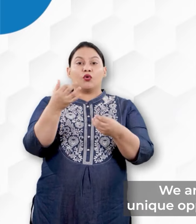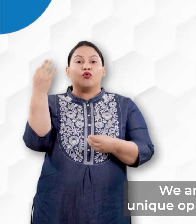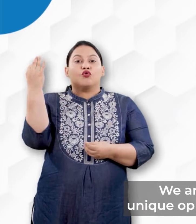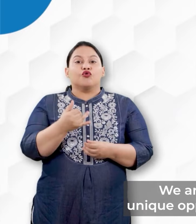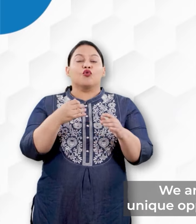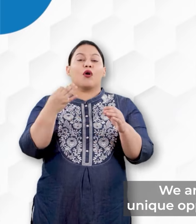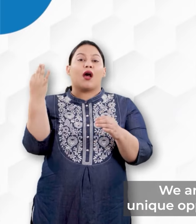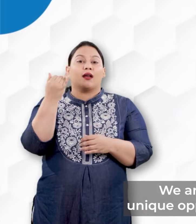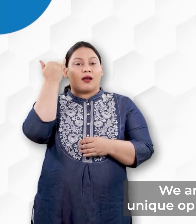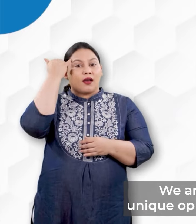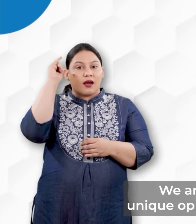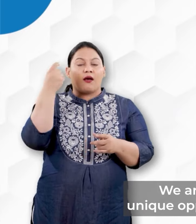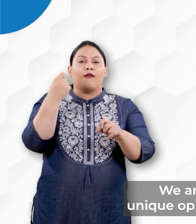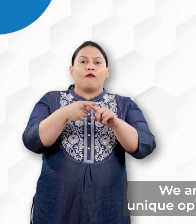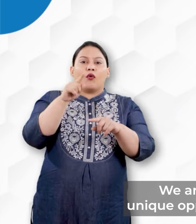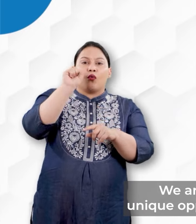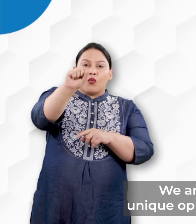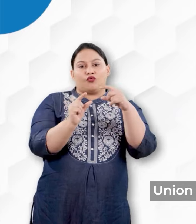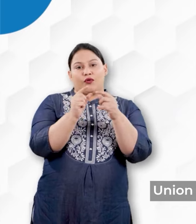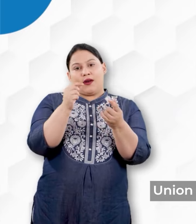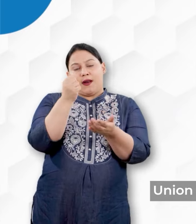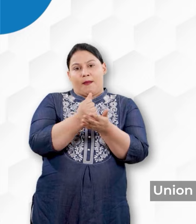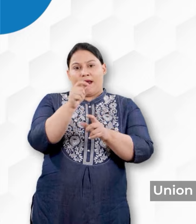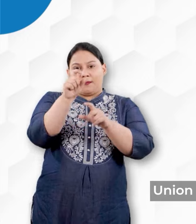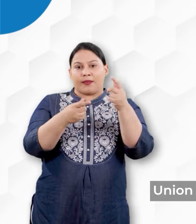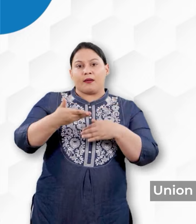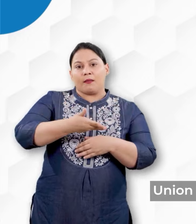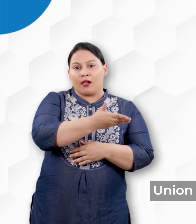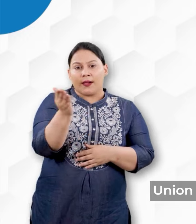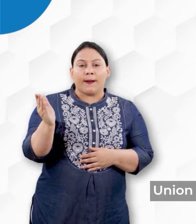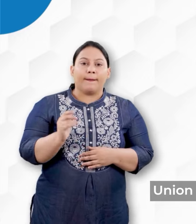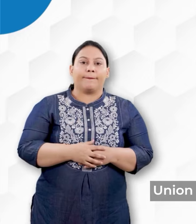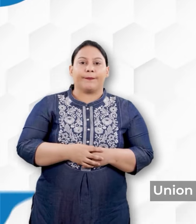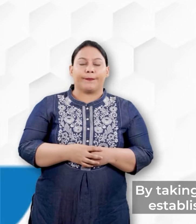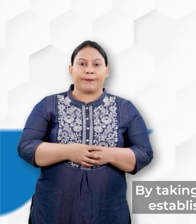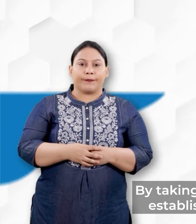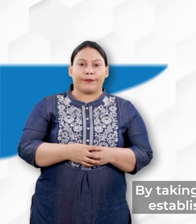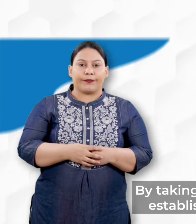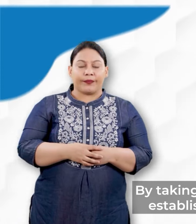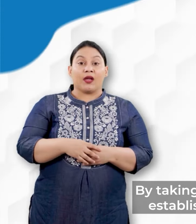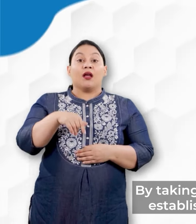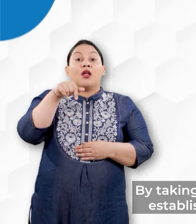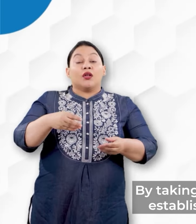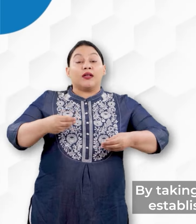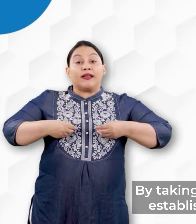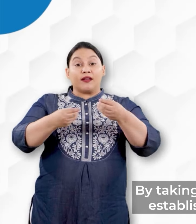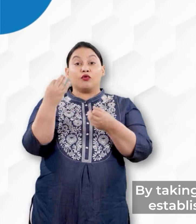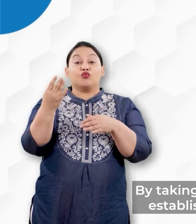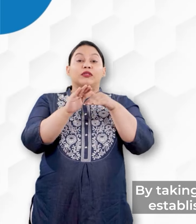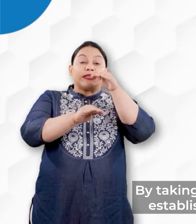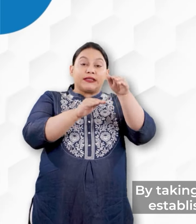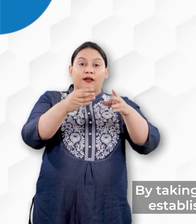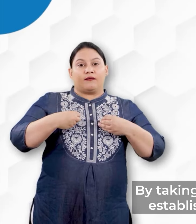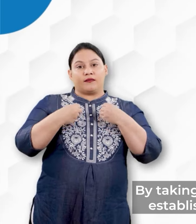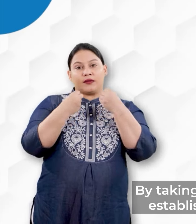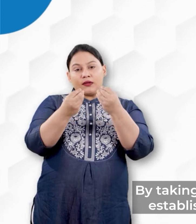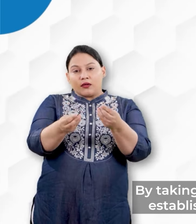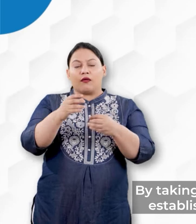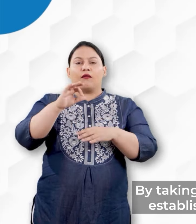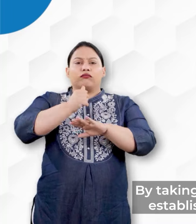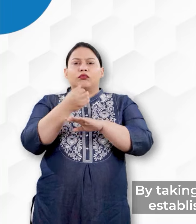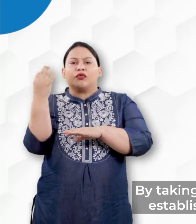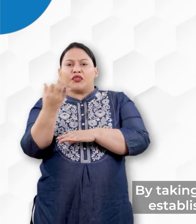reveal unique opportunities designed for our Union Bank of India employees. By taking these steps, we will further establish